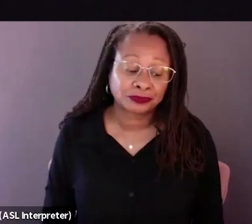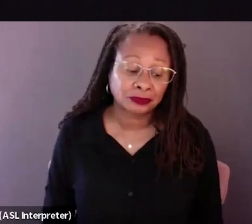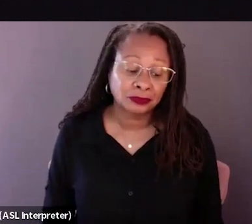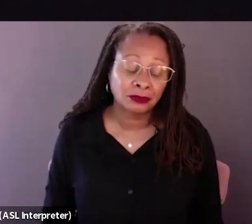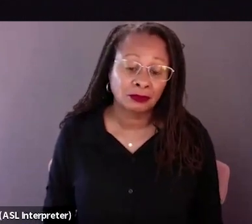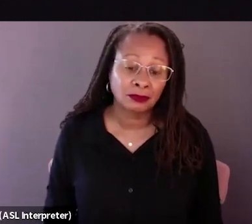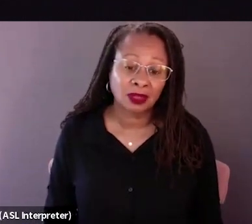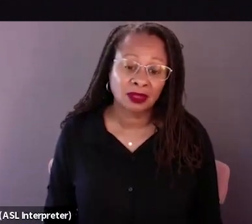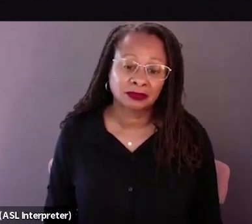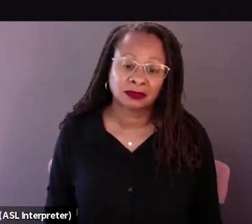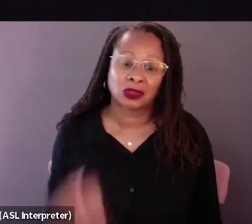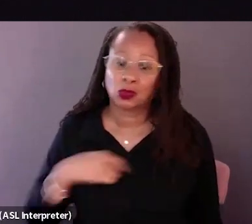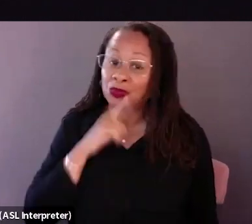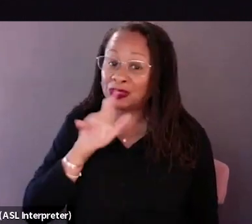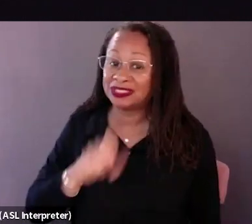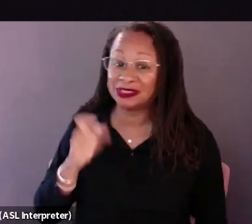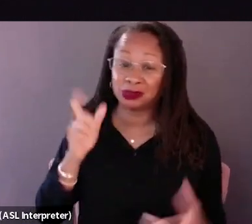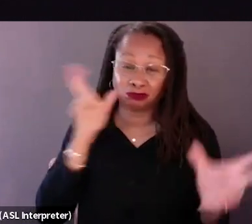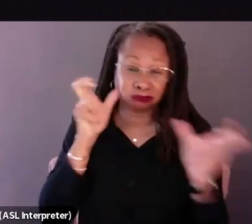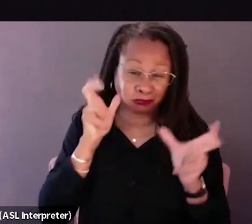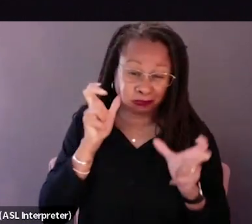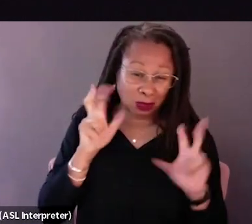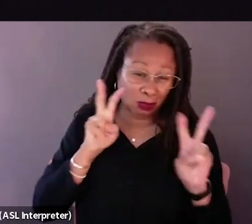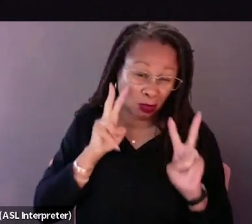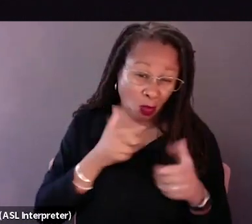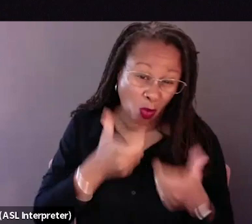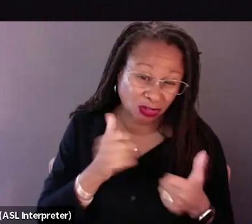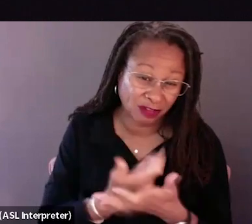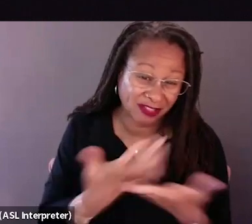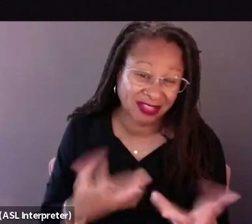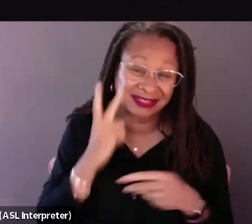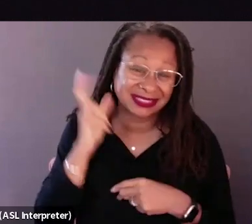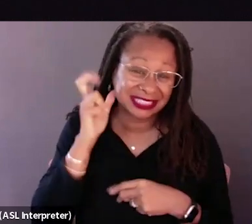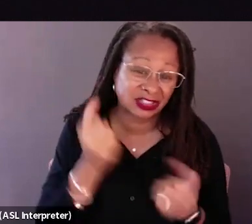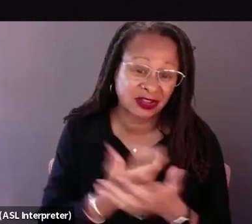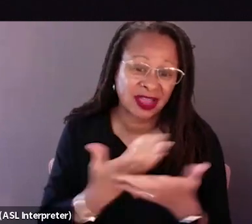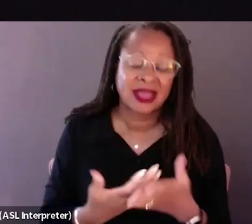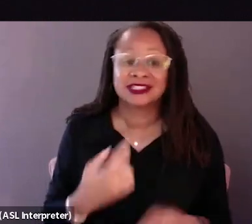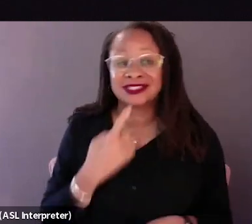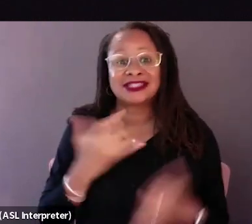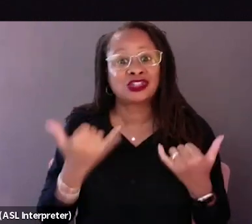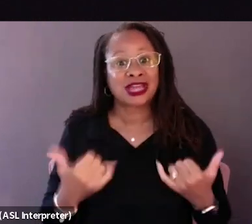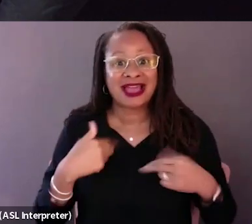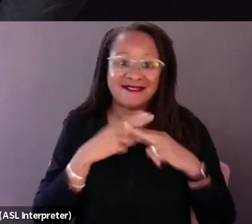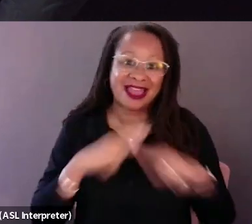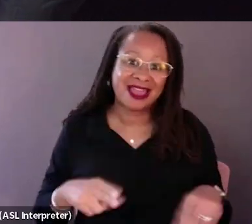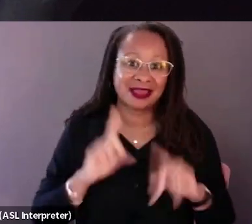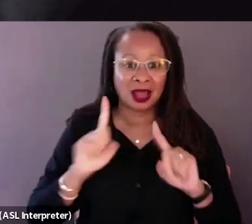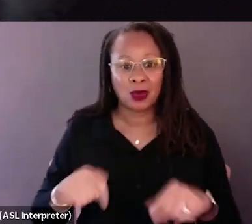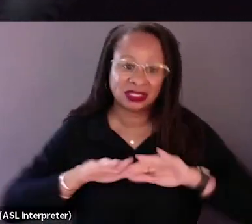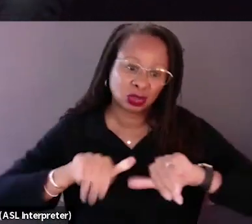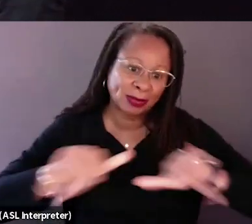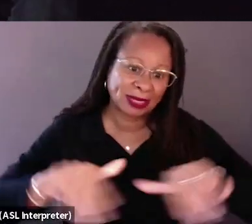of, we really had to listen to everything because, she'd be like, today I had an egg and I went swimming